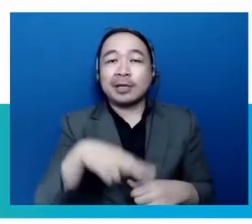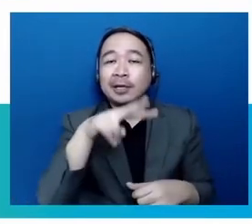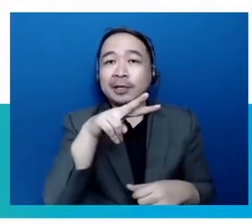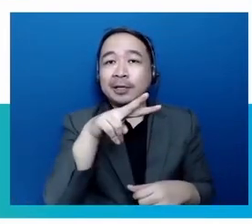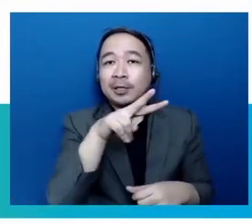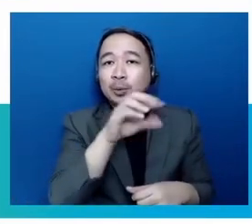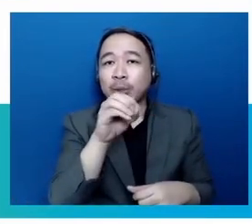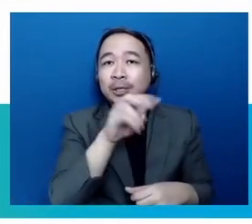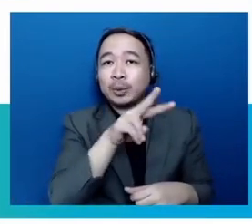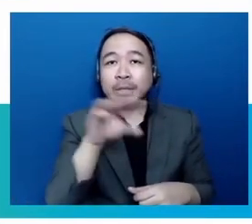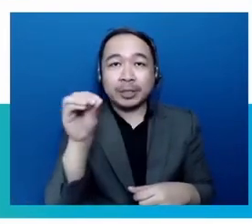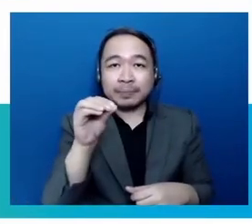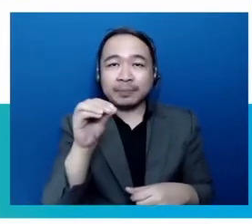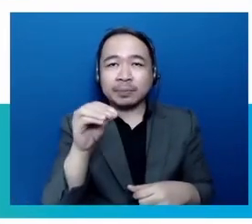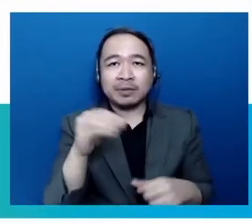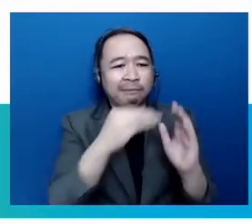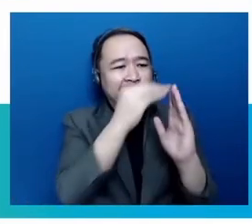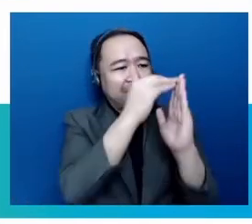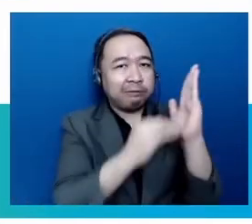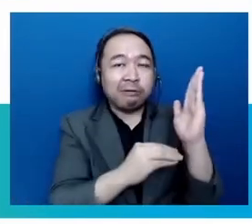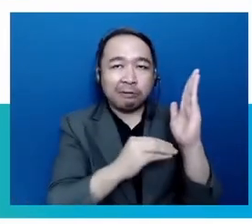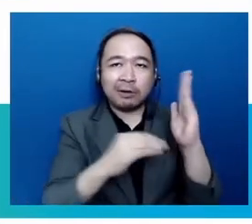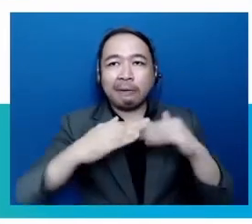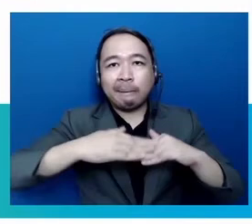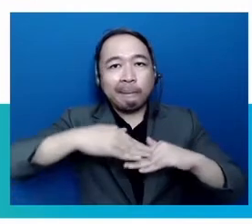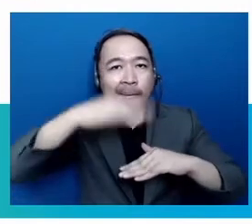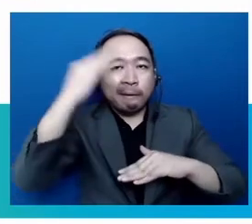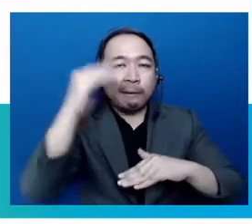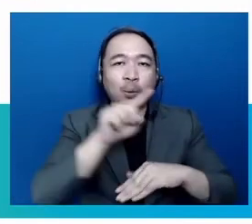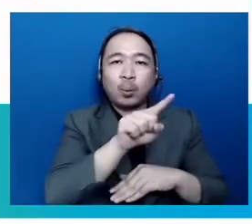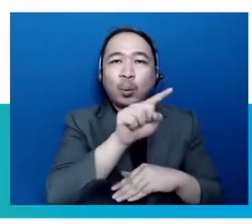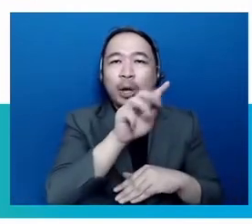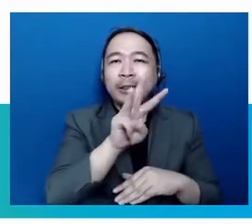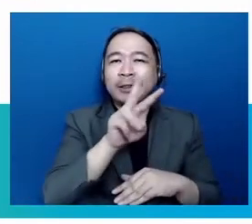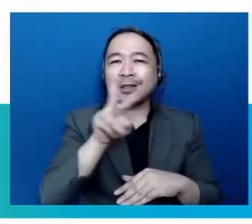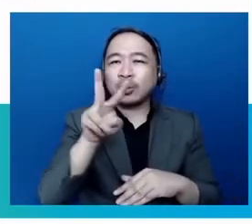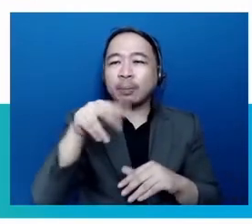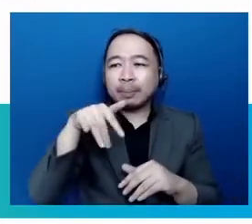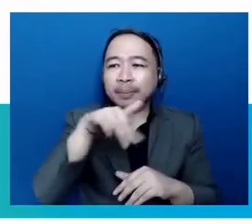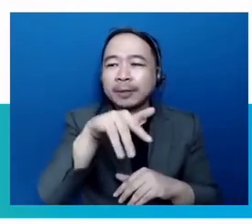are reports saying that up to 132 million people